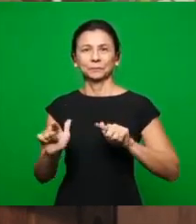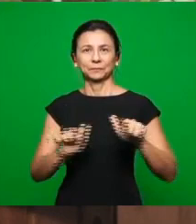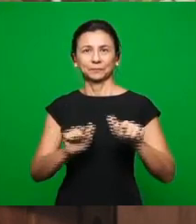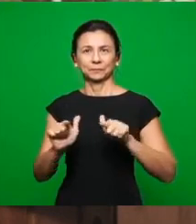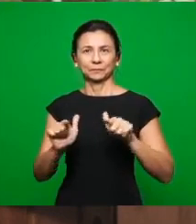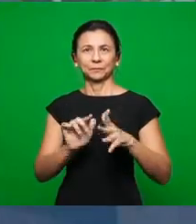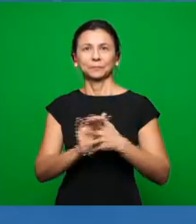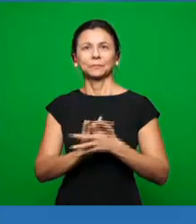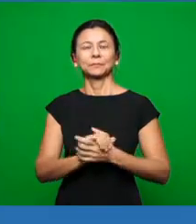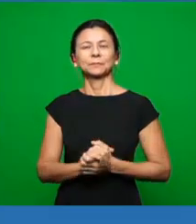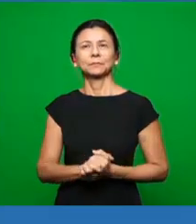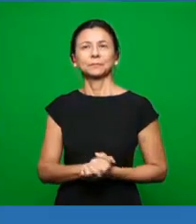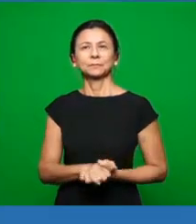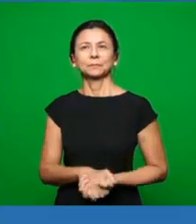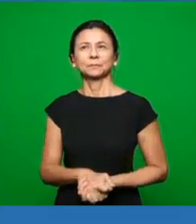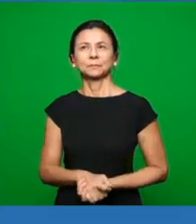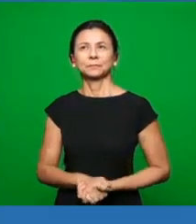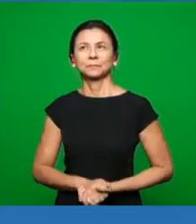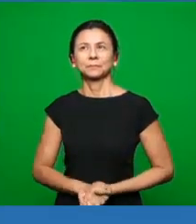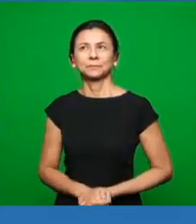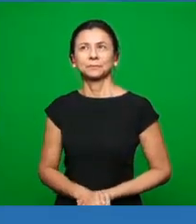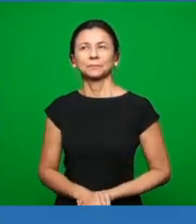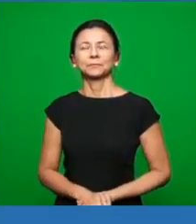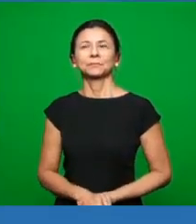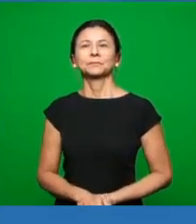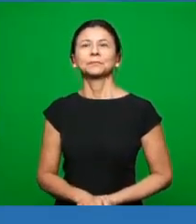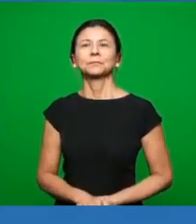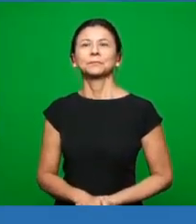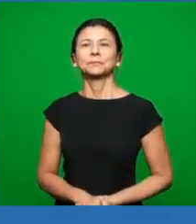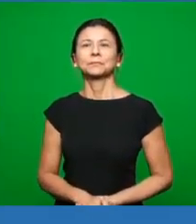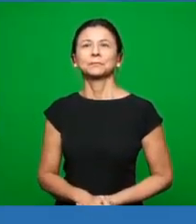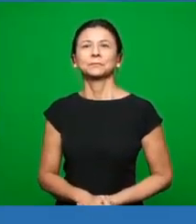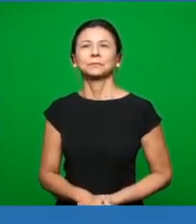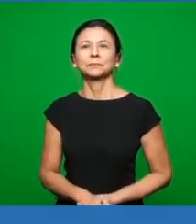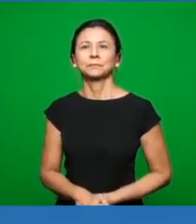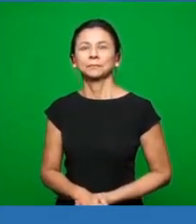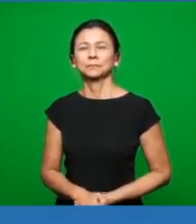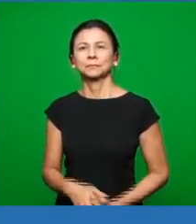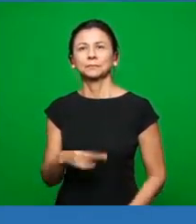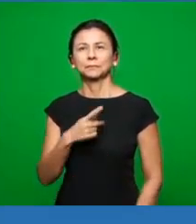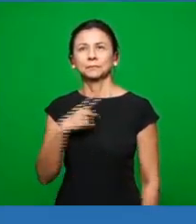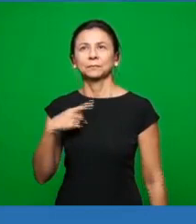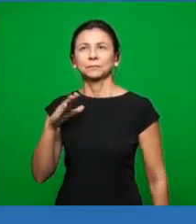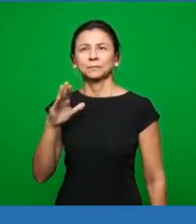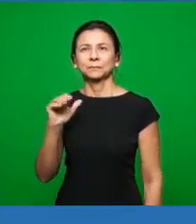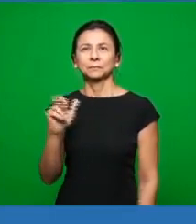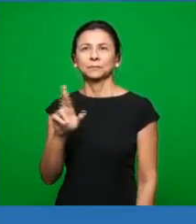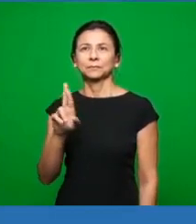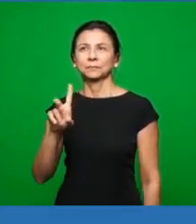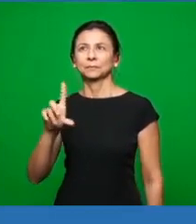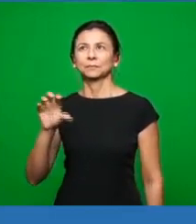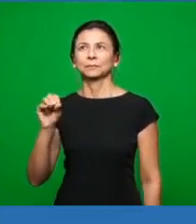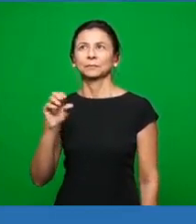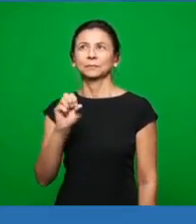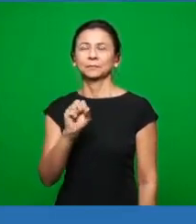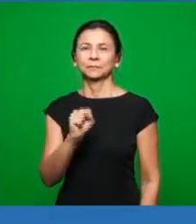the group of work and production and broadcast of the satellite. We also have the presence of Pastor Carlos Pimenta.